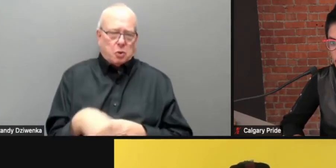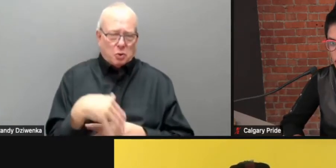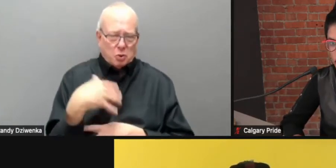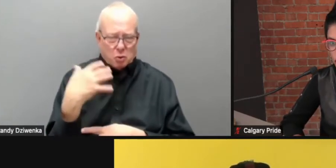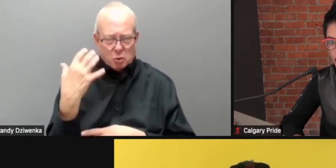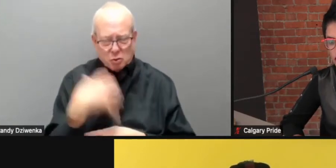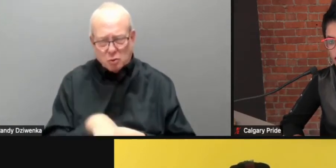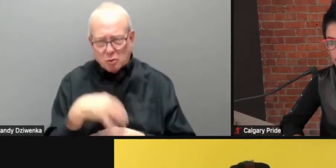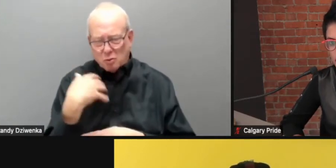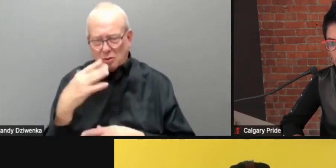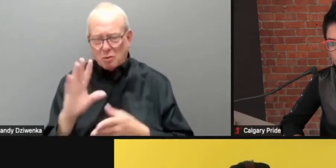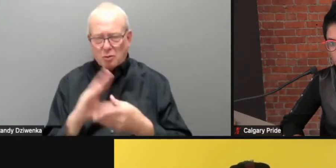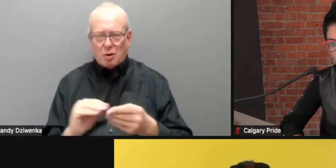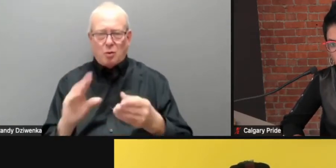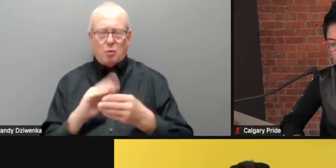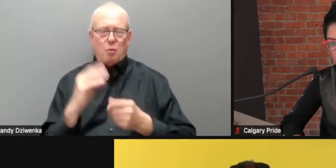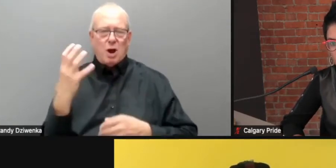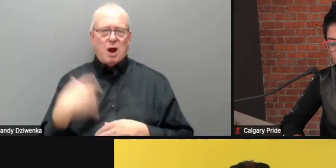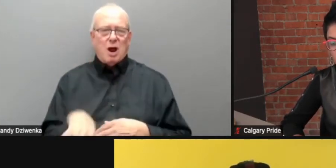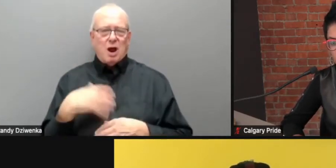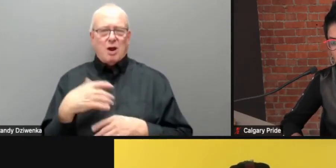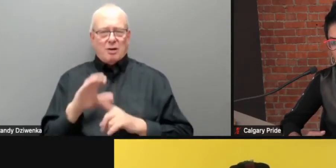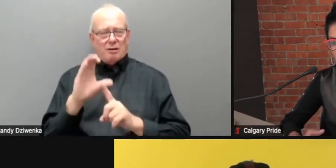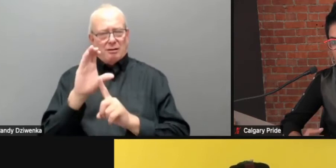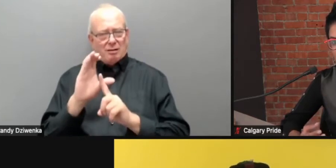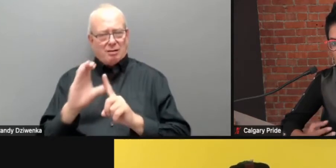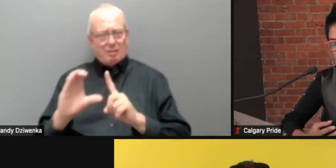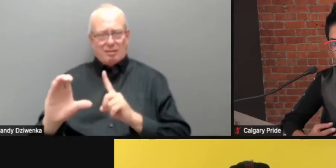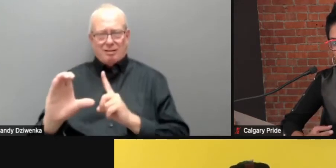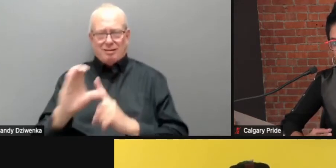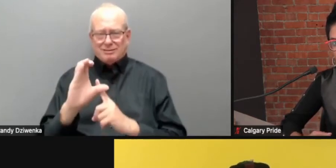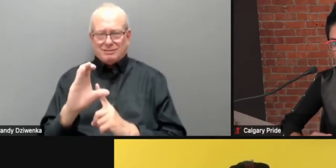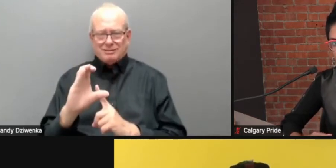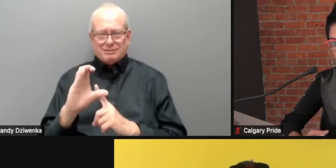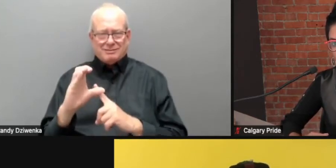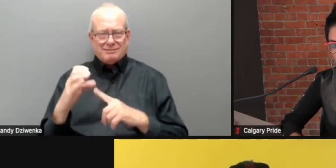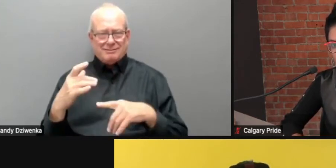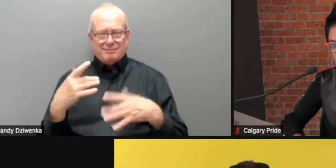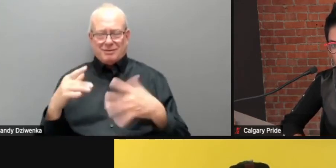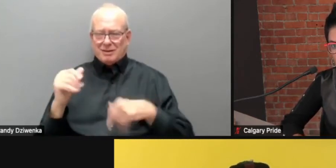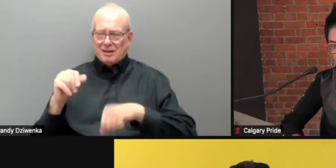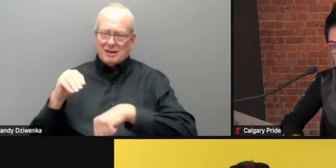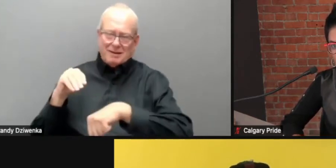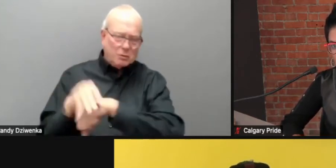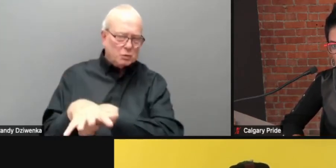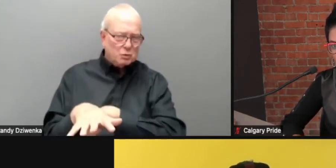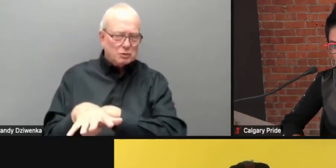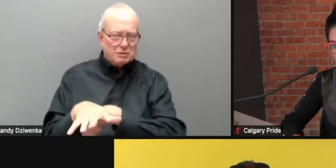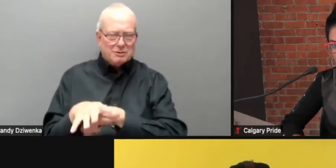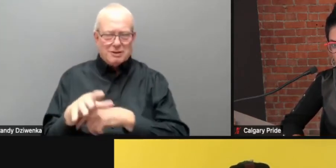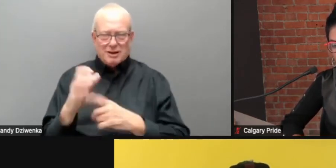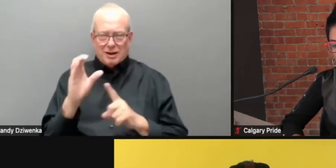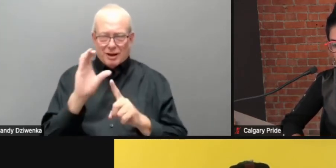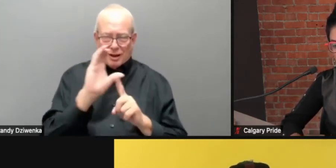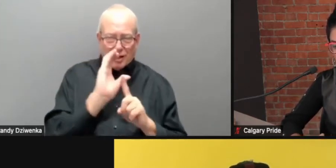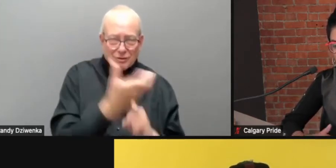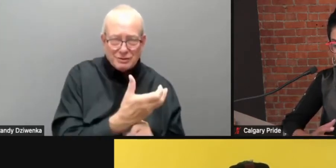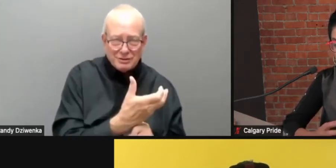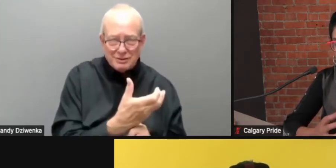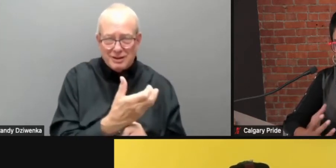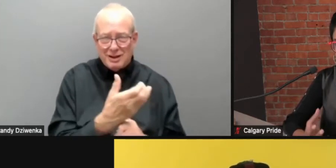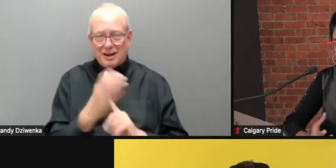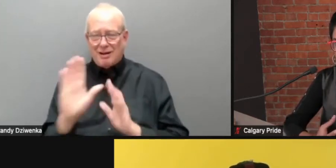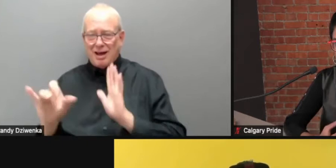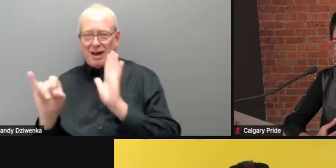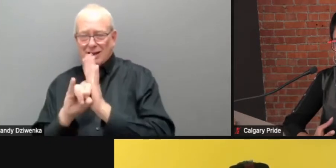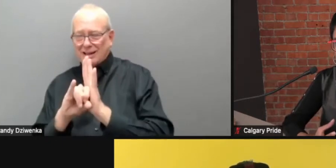is that culture is really affected. Your culture, the intersection of culture and identity and belief